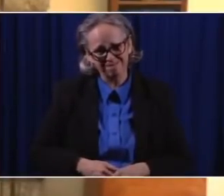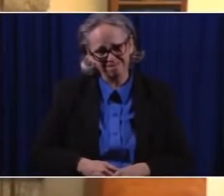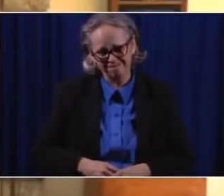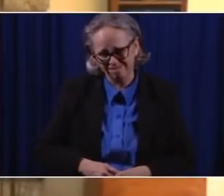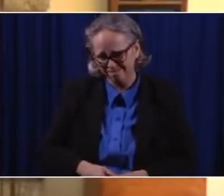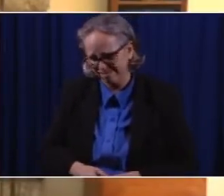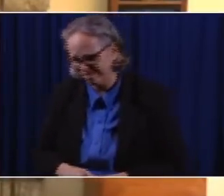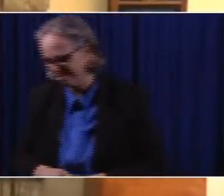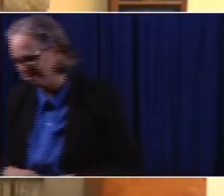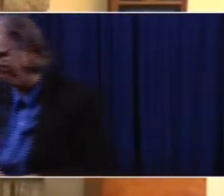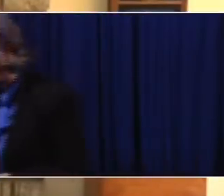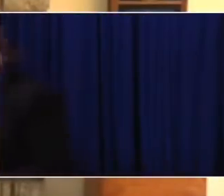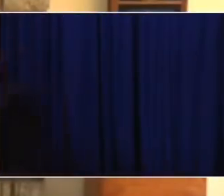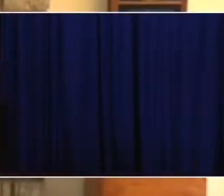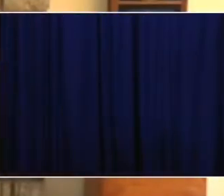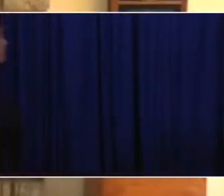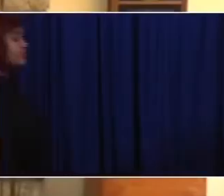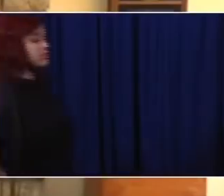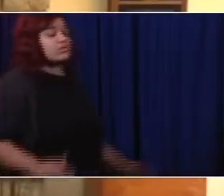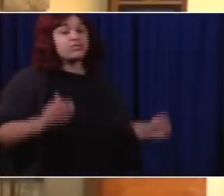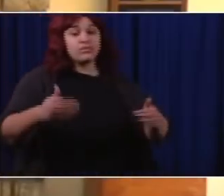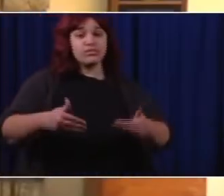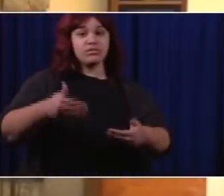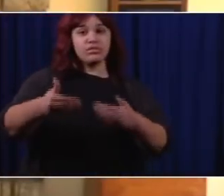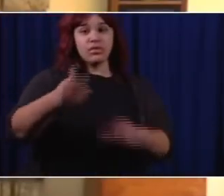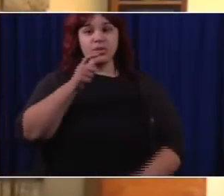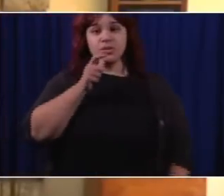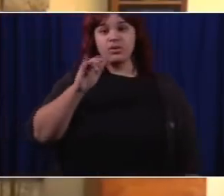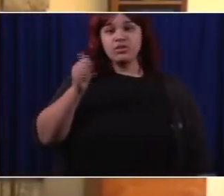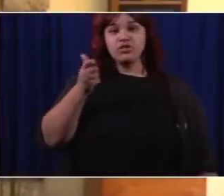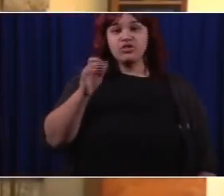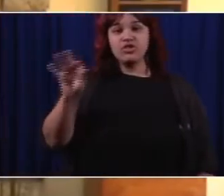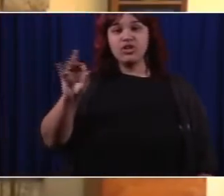at WSYX in Columbus.